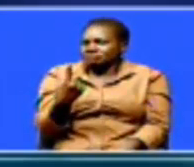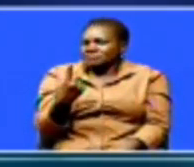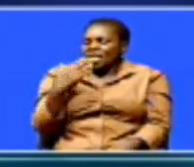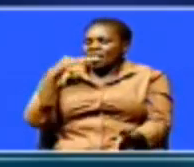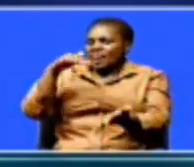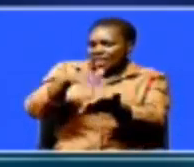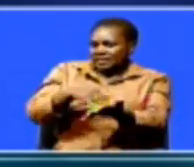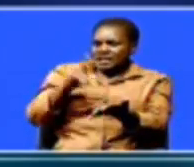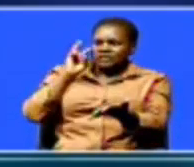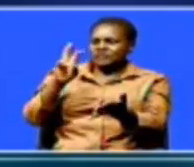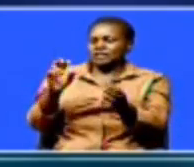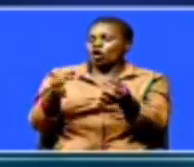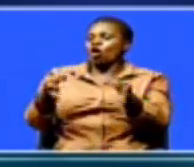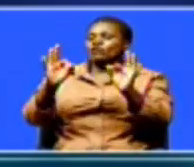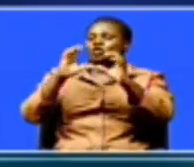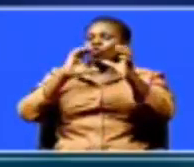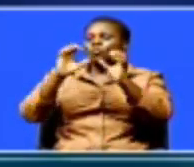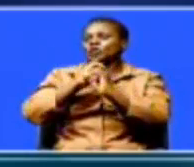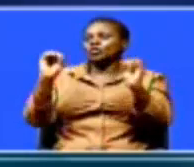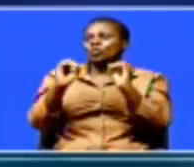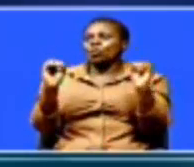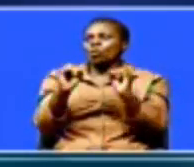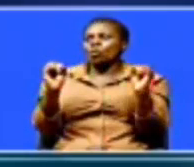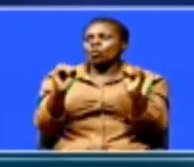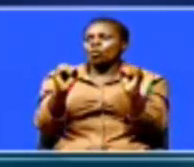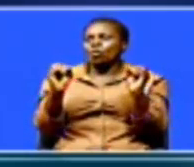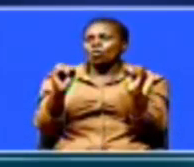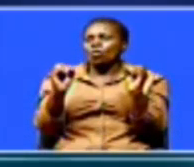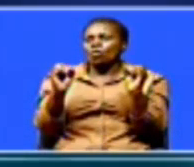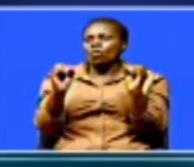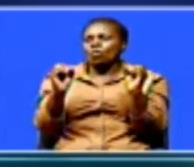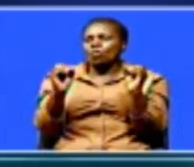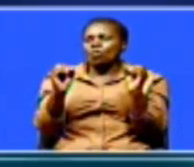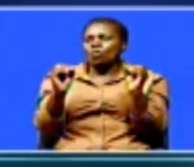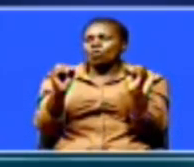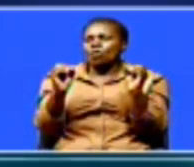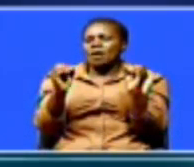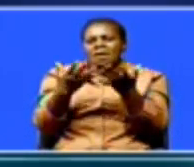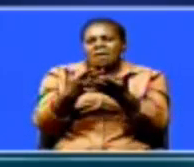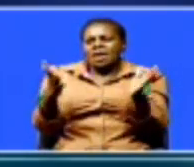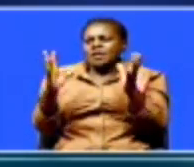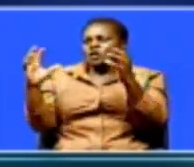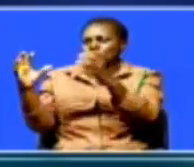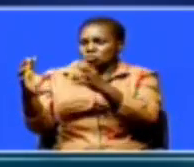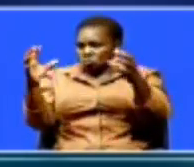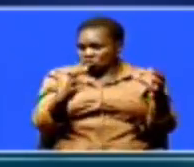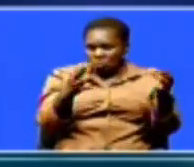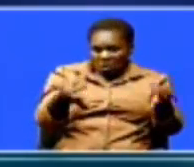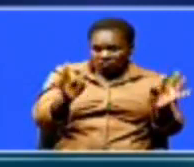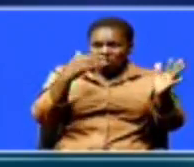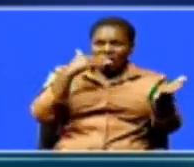letter, official communication, in whatever nature, from any of these